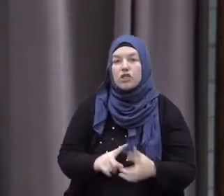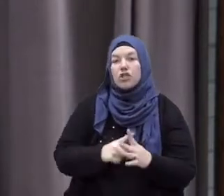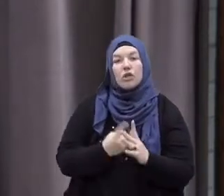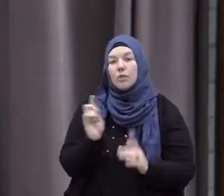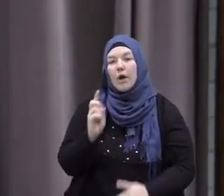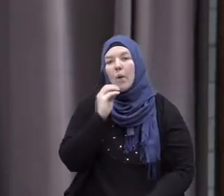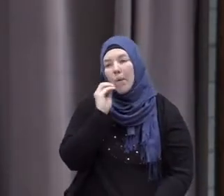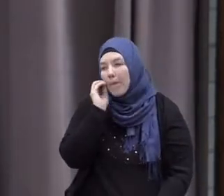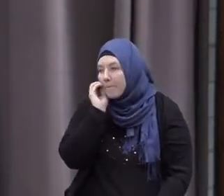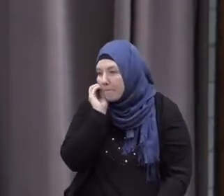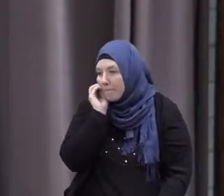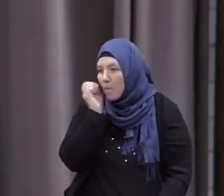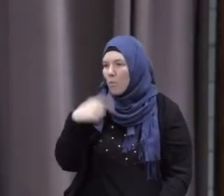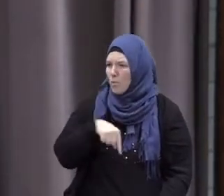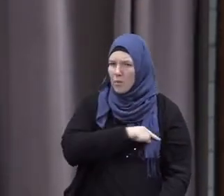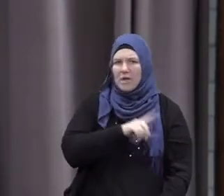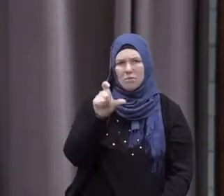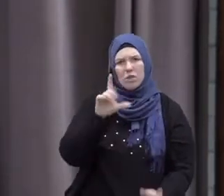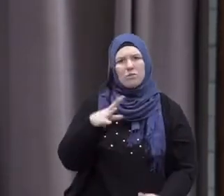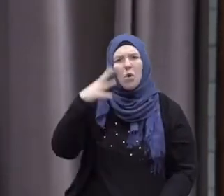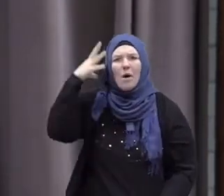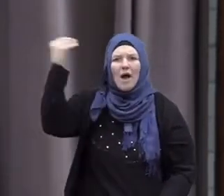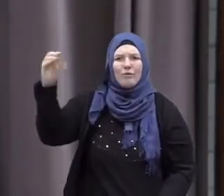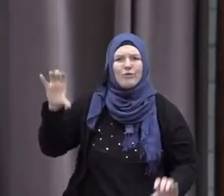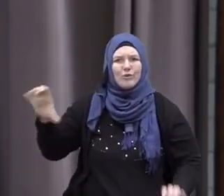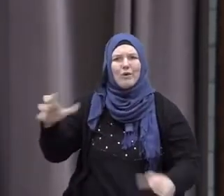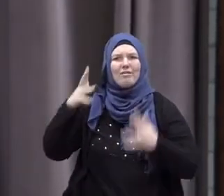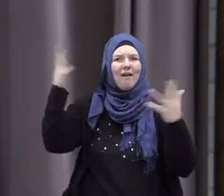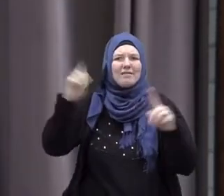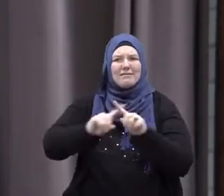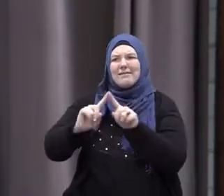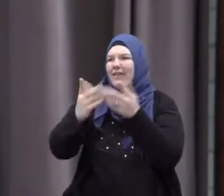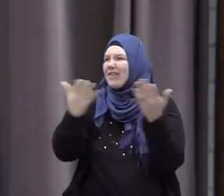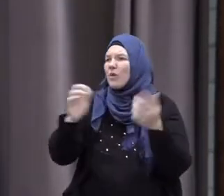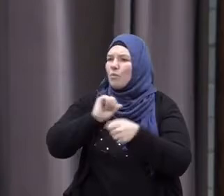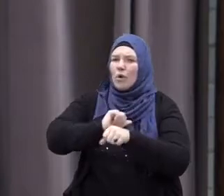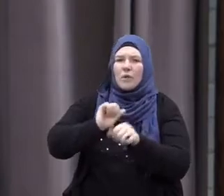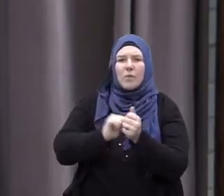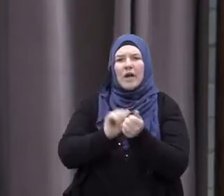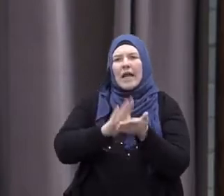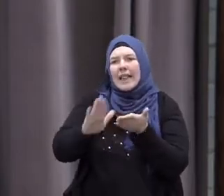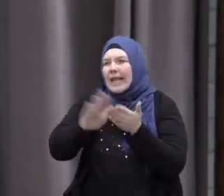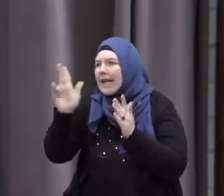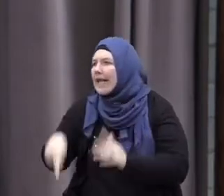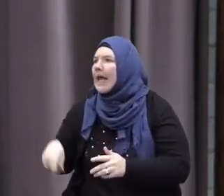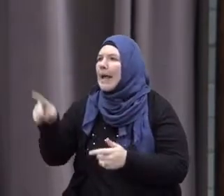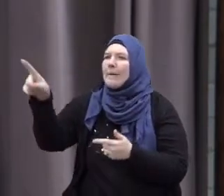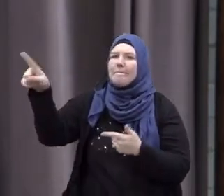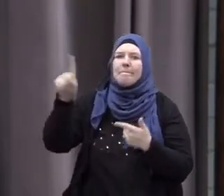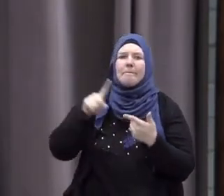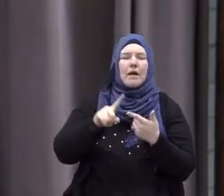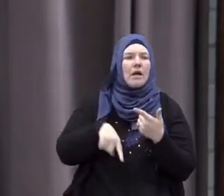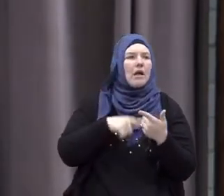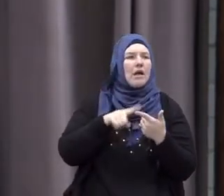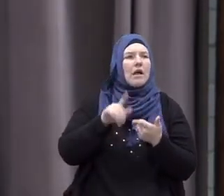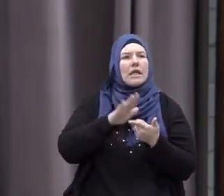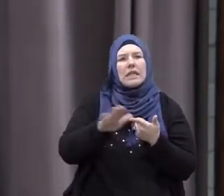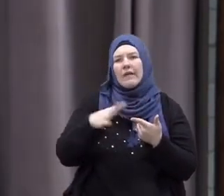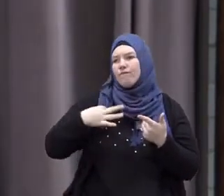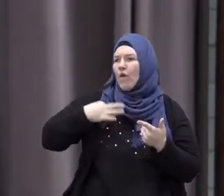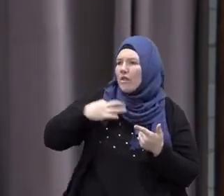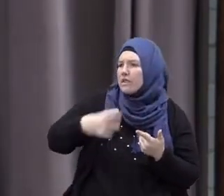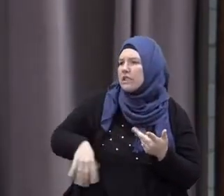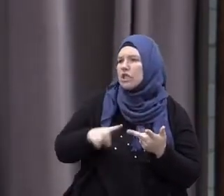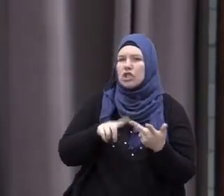out and do a lot of good stuff, working with the community for cleanup at Kelmore, clinics, doctors